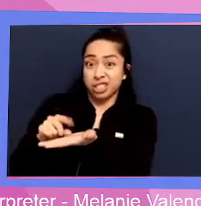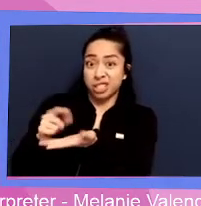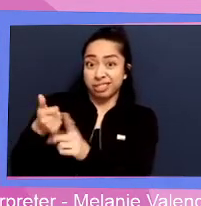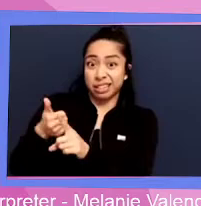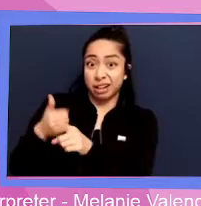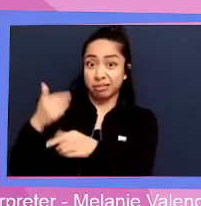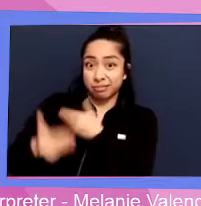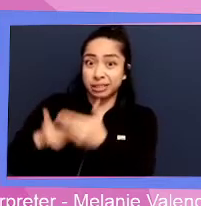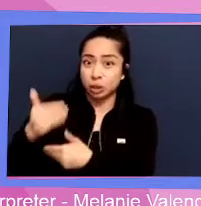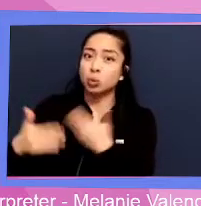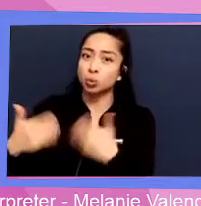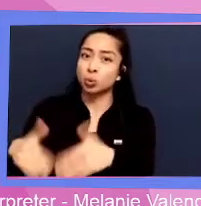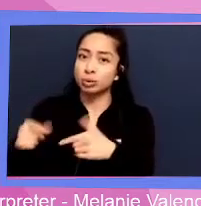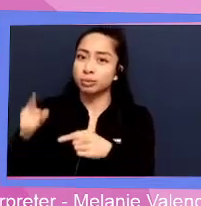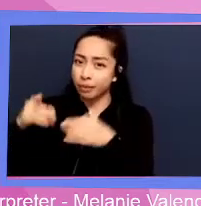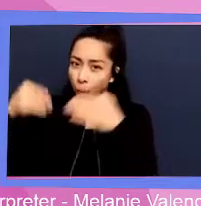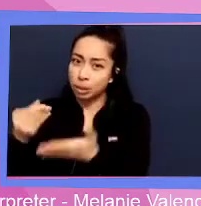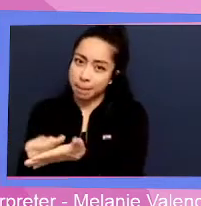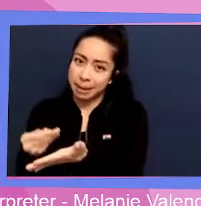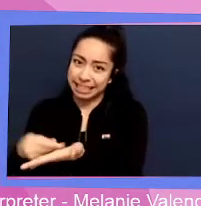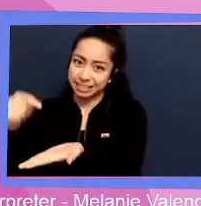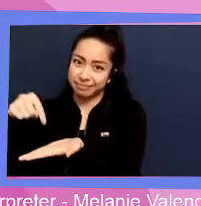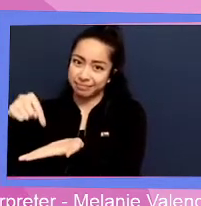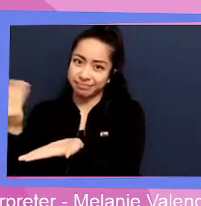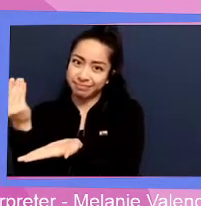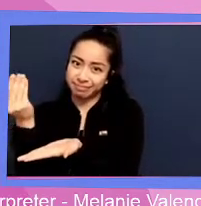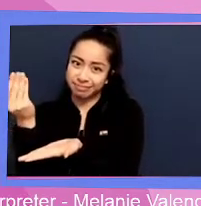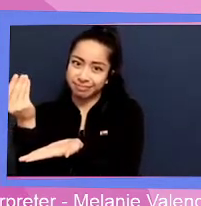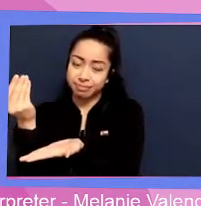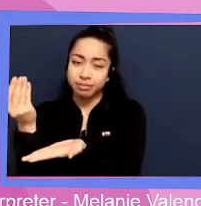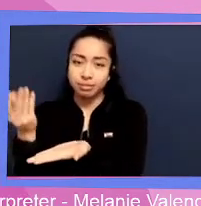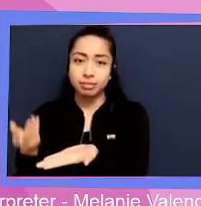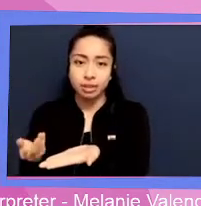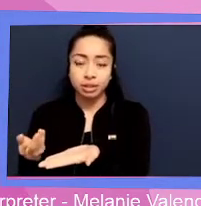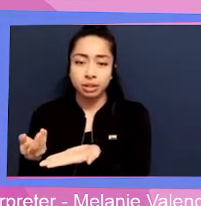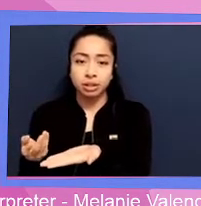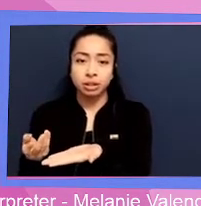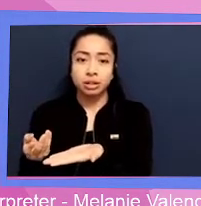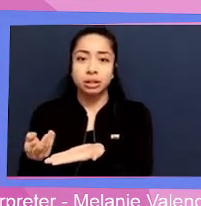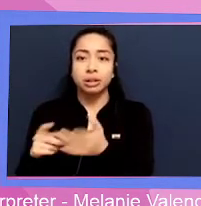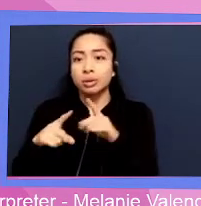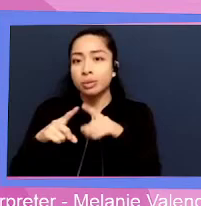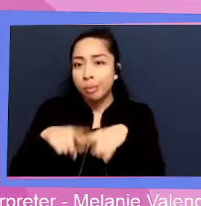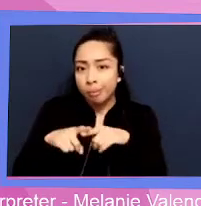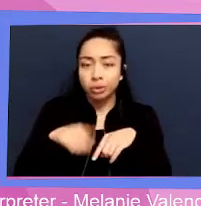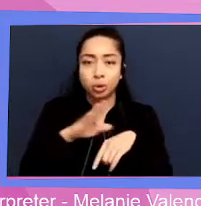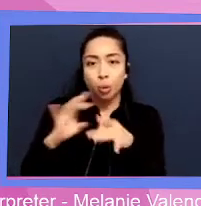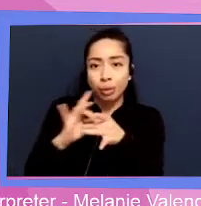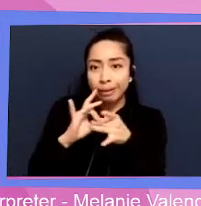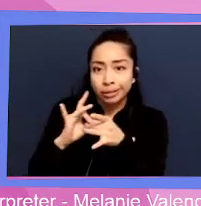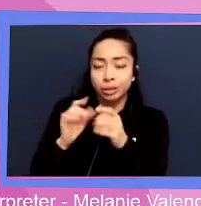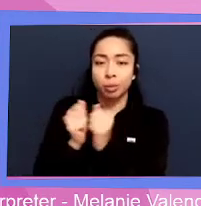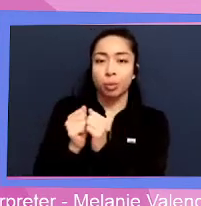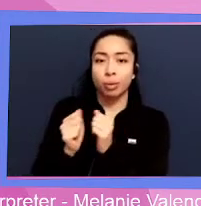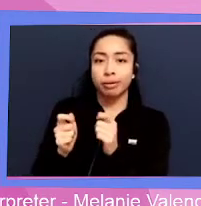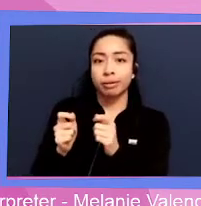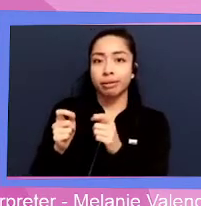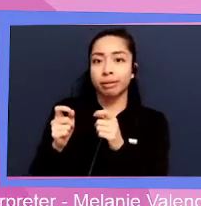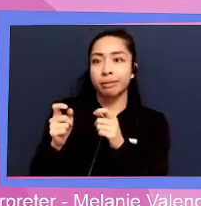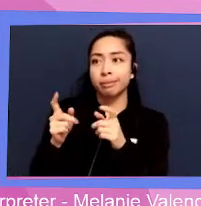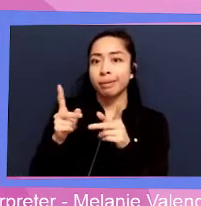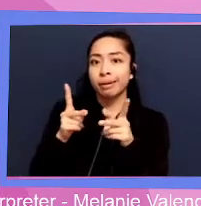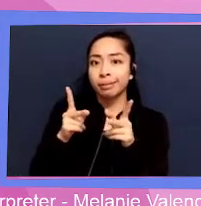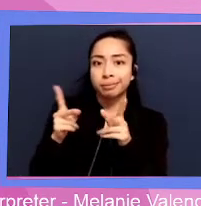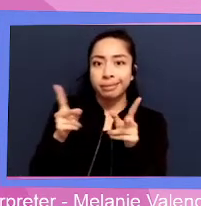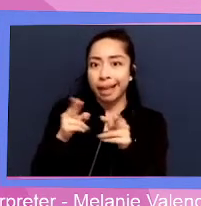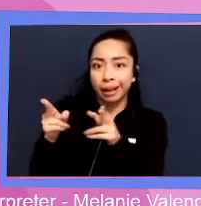really care about money at the end of it. So you have to know that even if you have a really good relationship with your publisher, with your editors, like, at the end of the day,